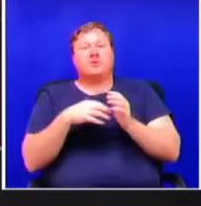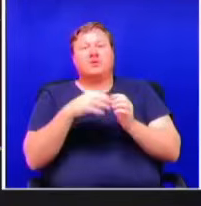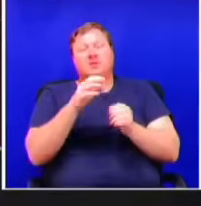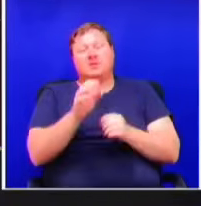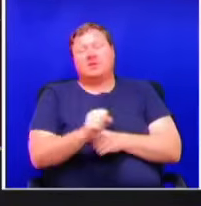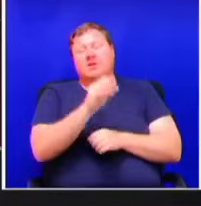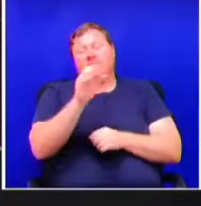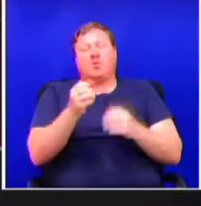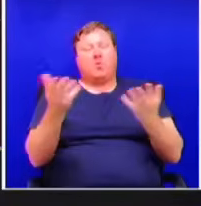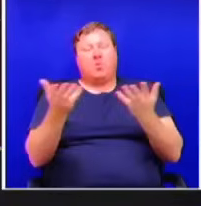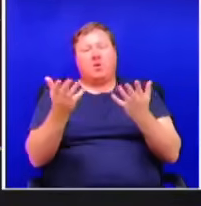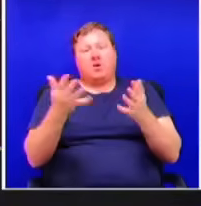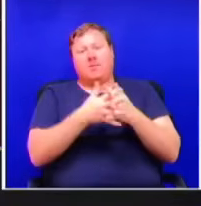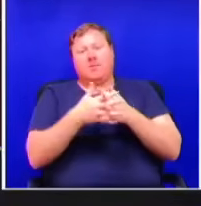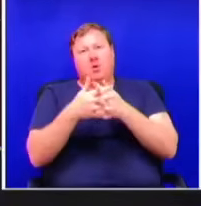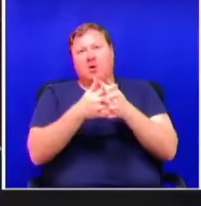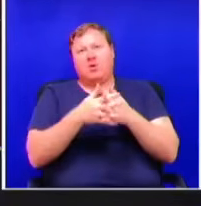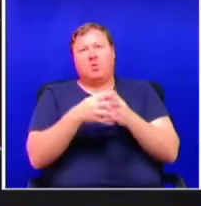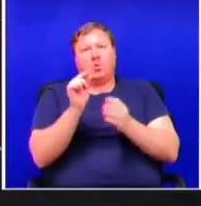which is soon to be